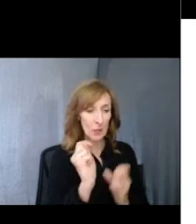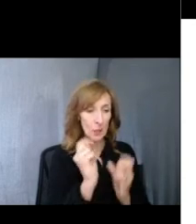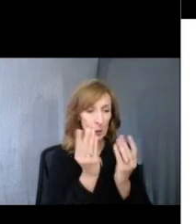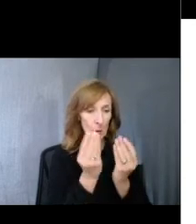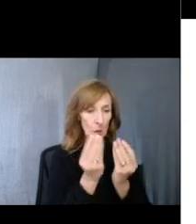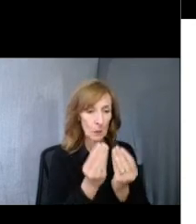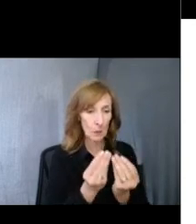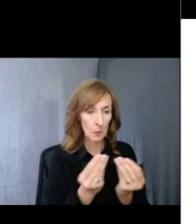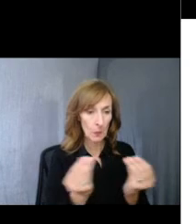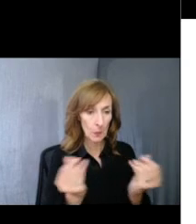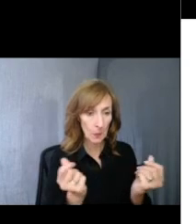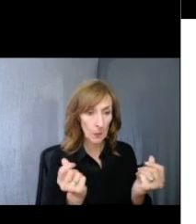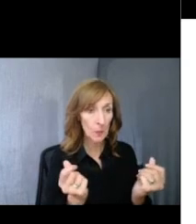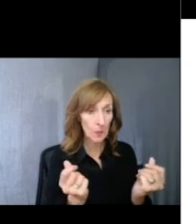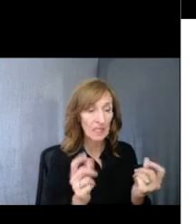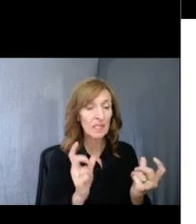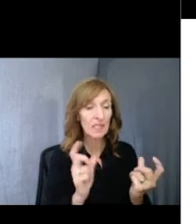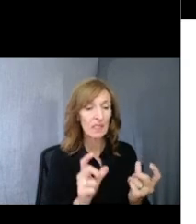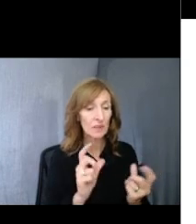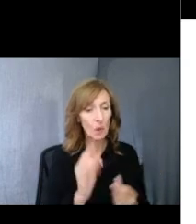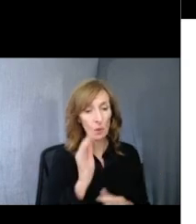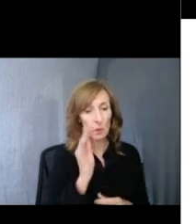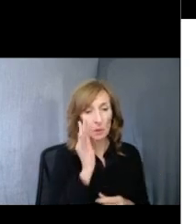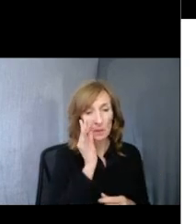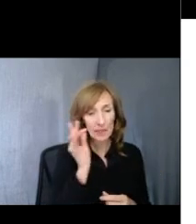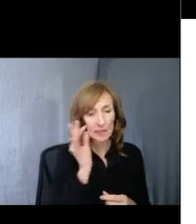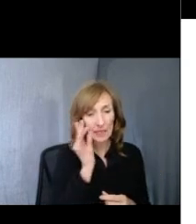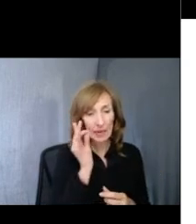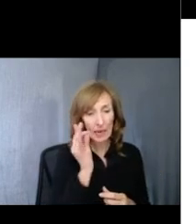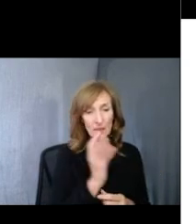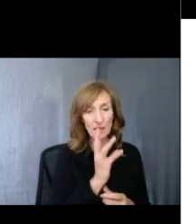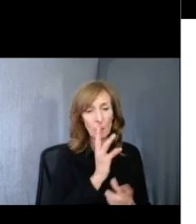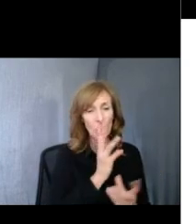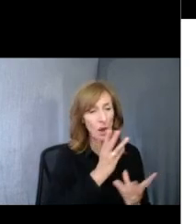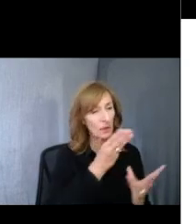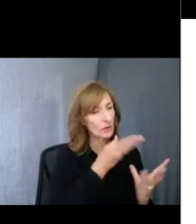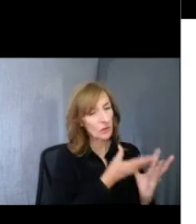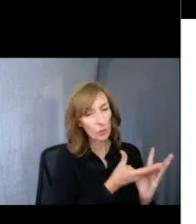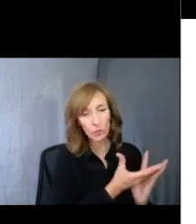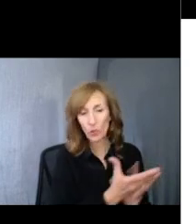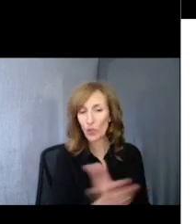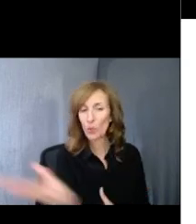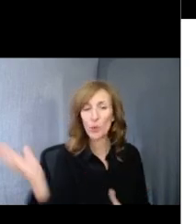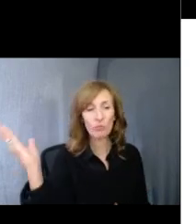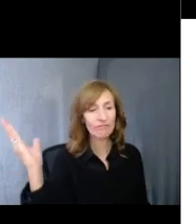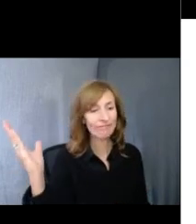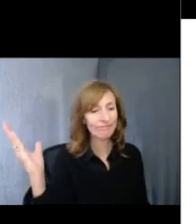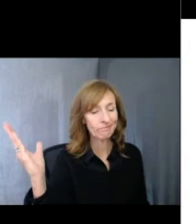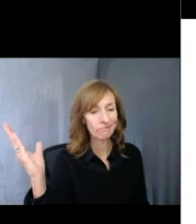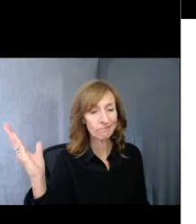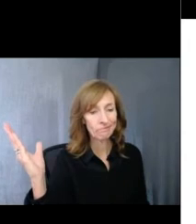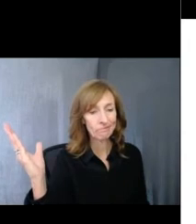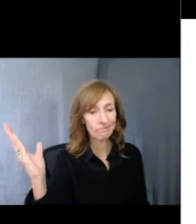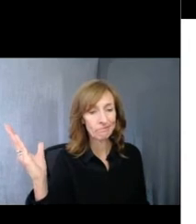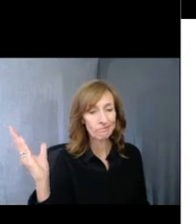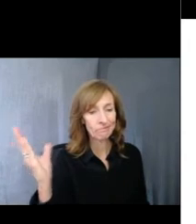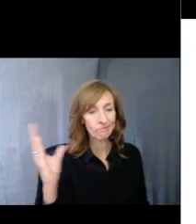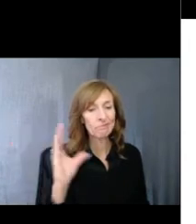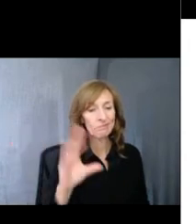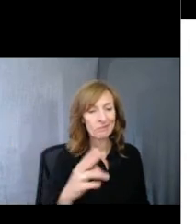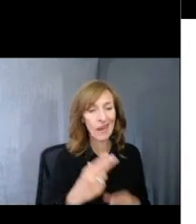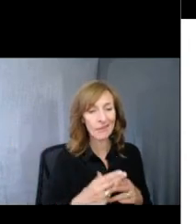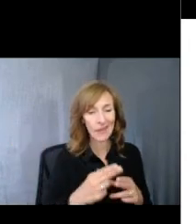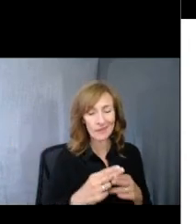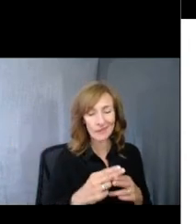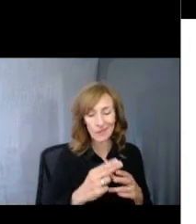like a passive sieve. That water just kind of passes through, and that is in a range called isocynuria. So the